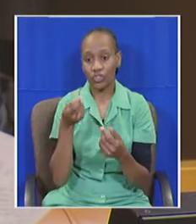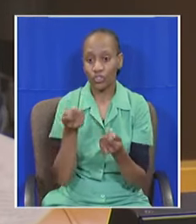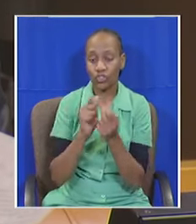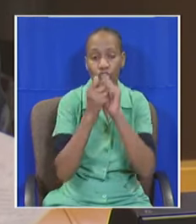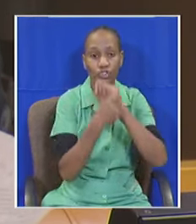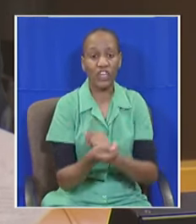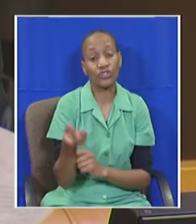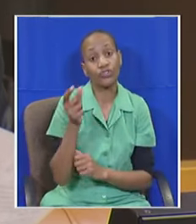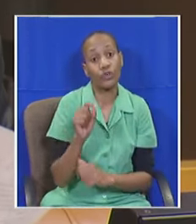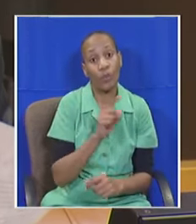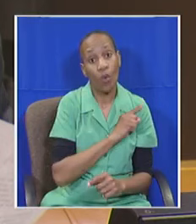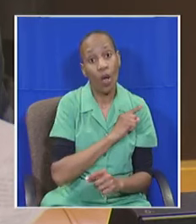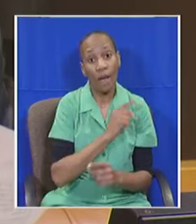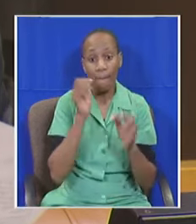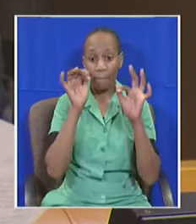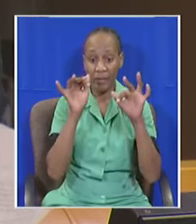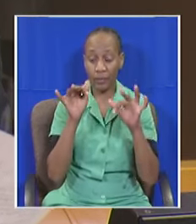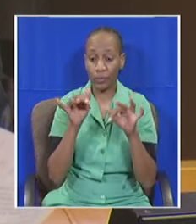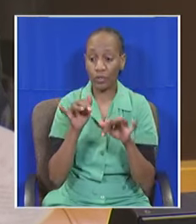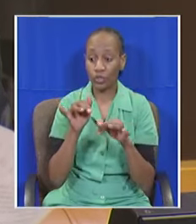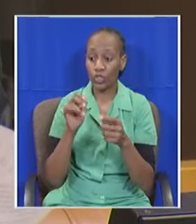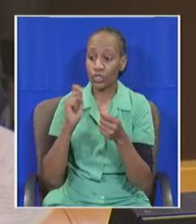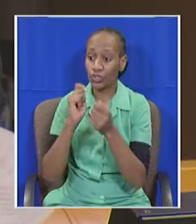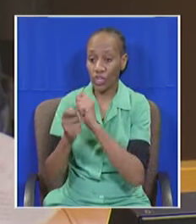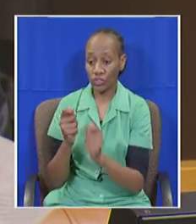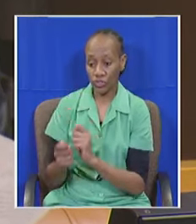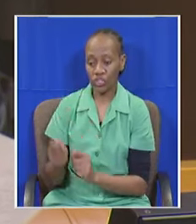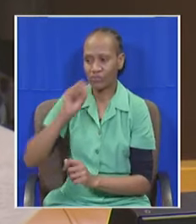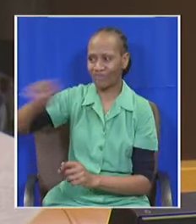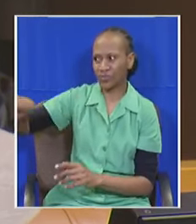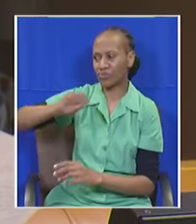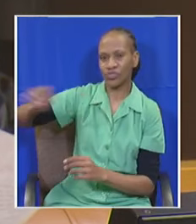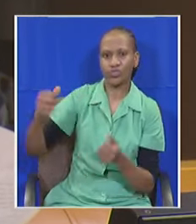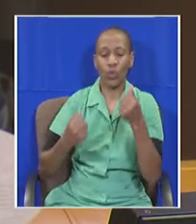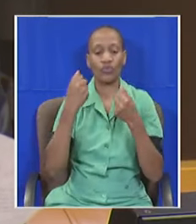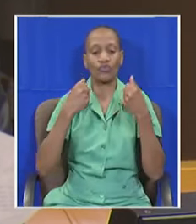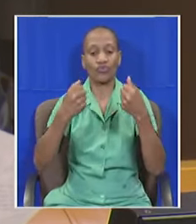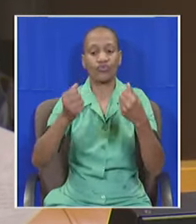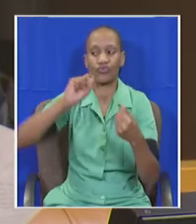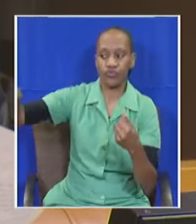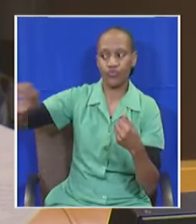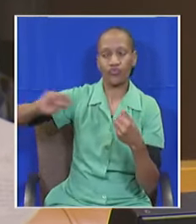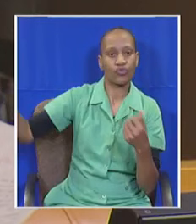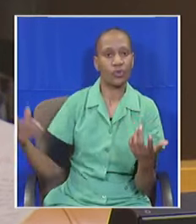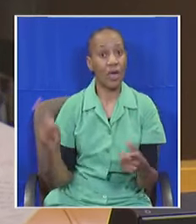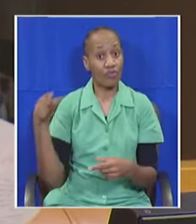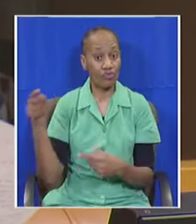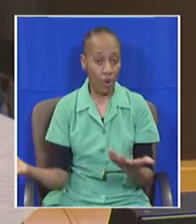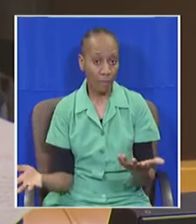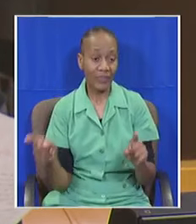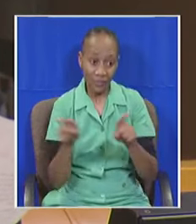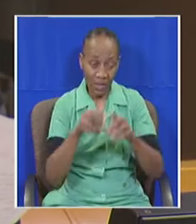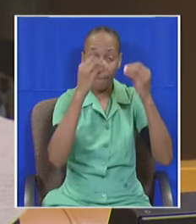are tampering with beautiful natural vegetation through littering. This dirty practice is also done by